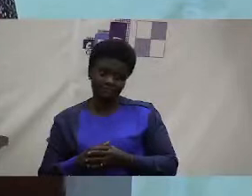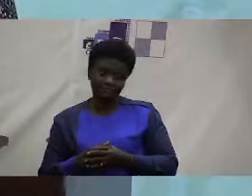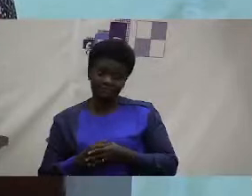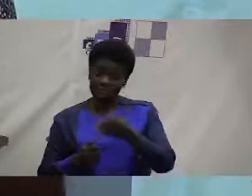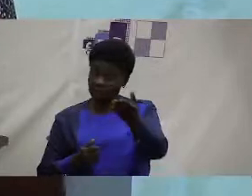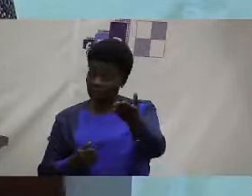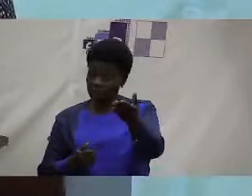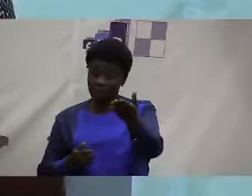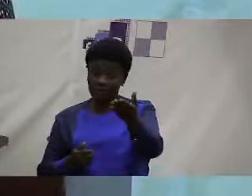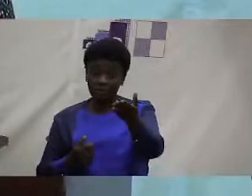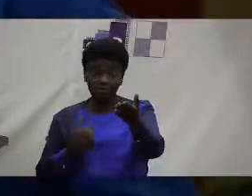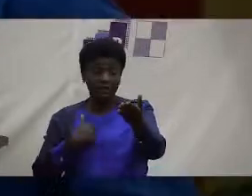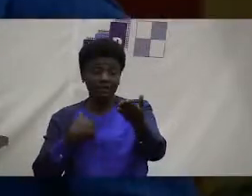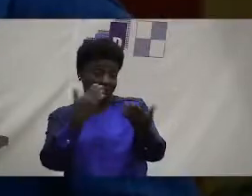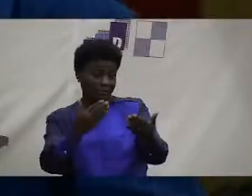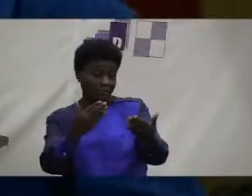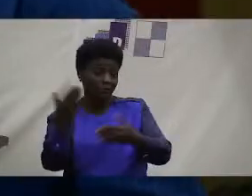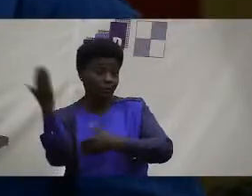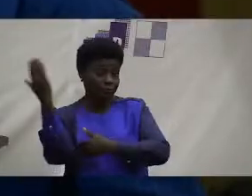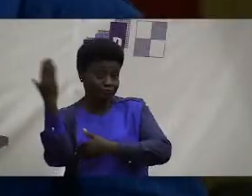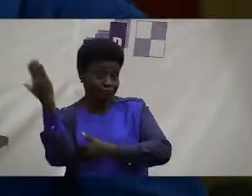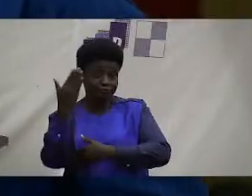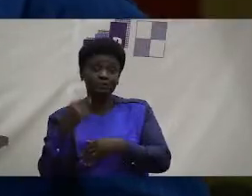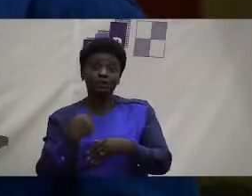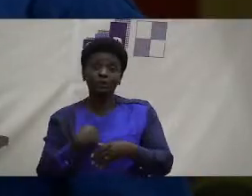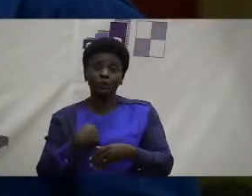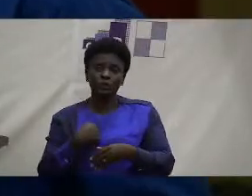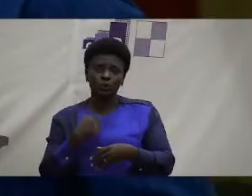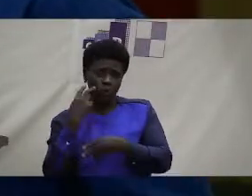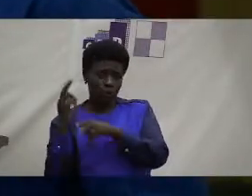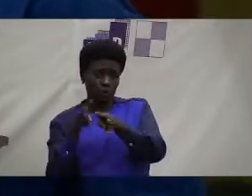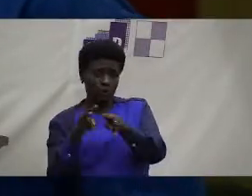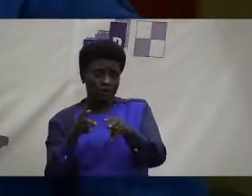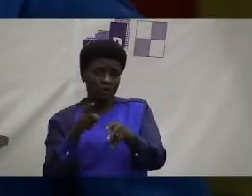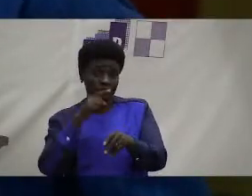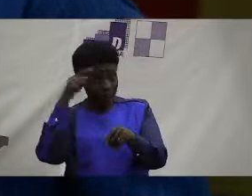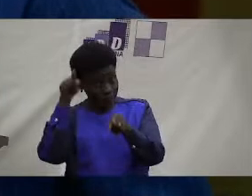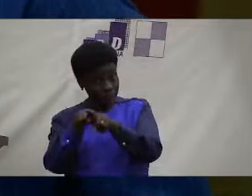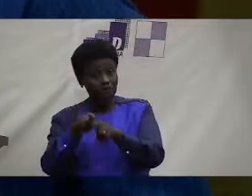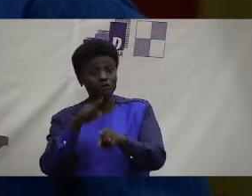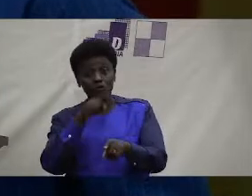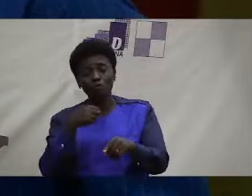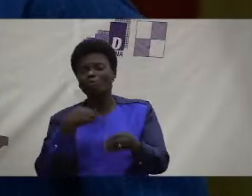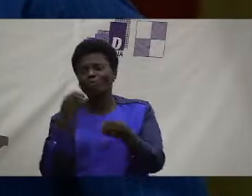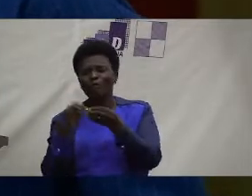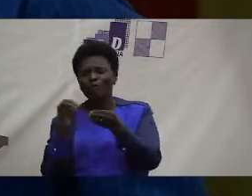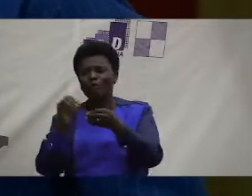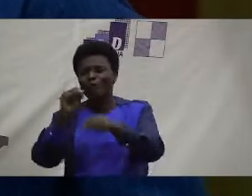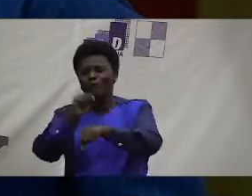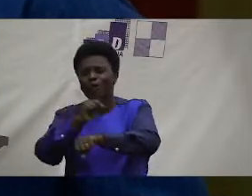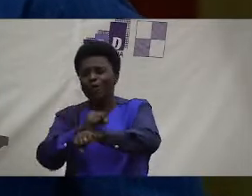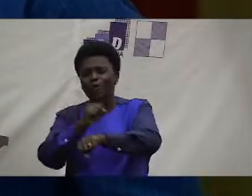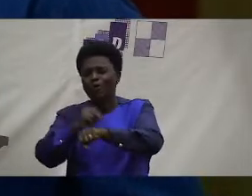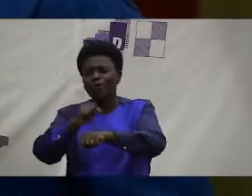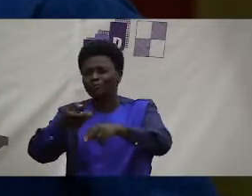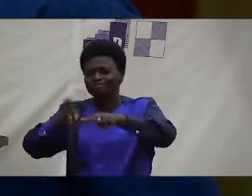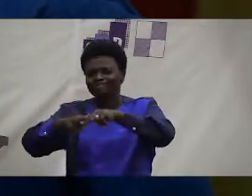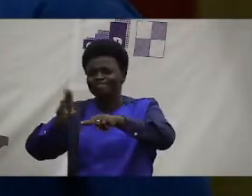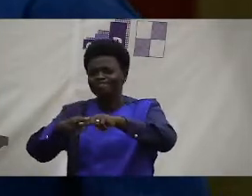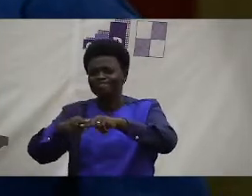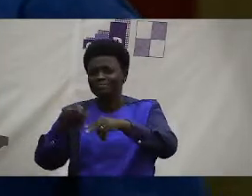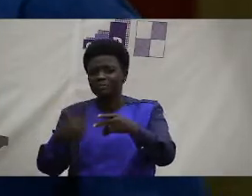Naya, thanks for the presentation. We are looking, I agree with you that we need to do a lot to increase the civic